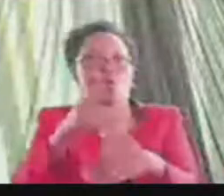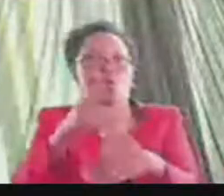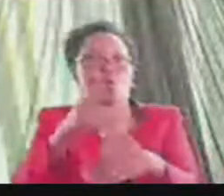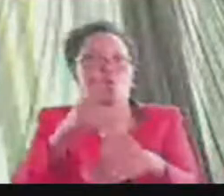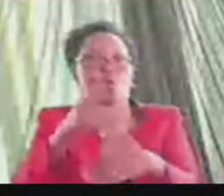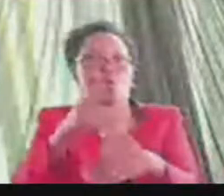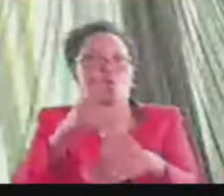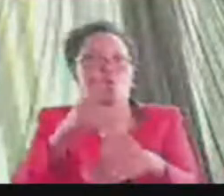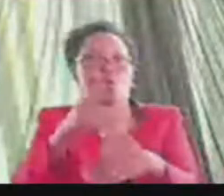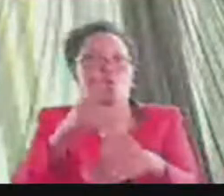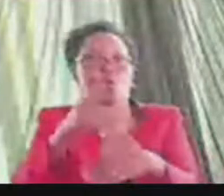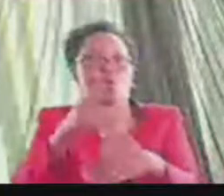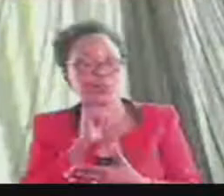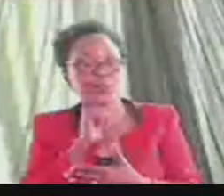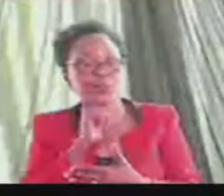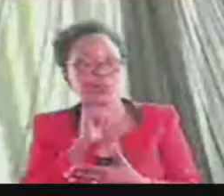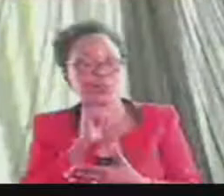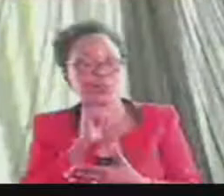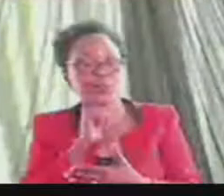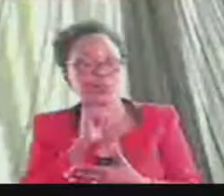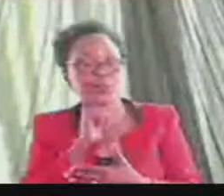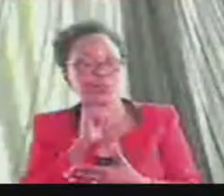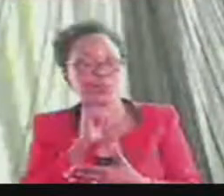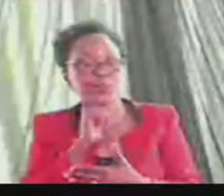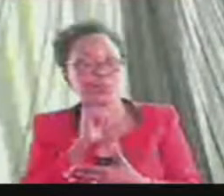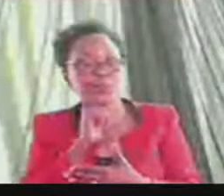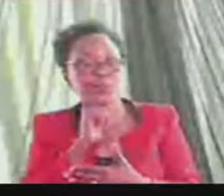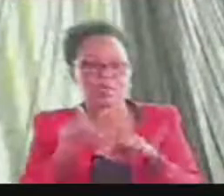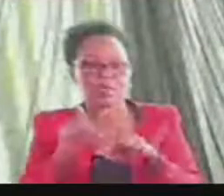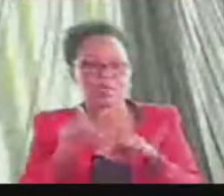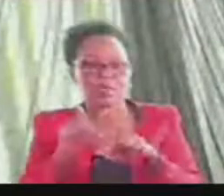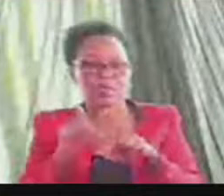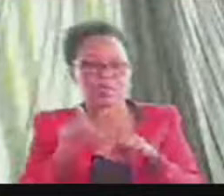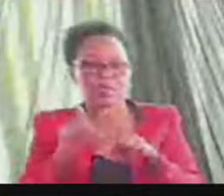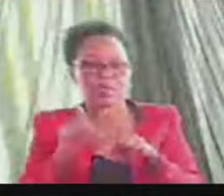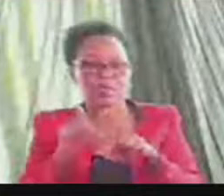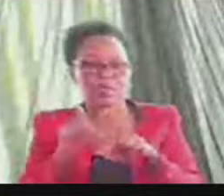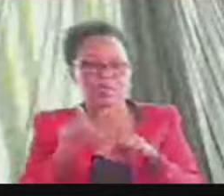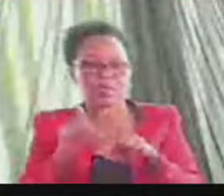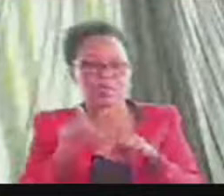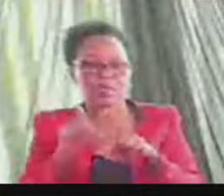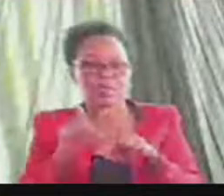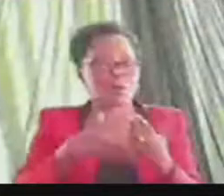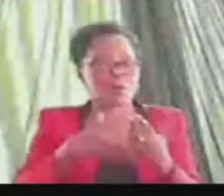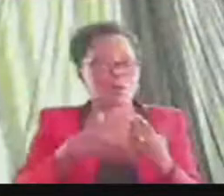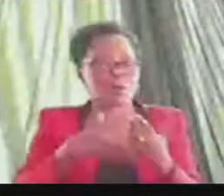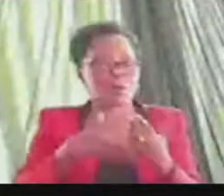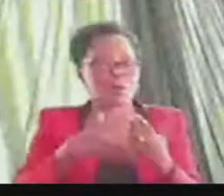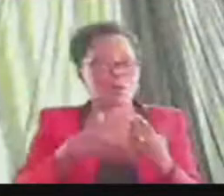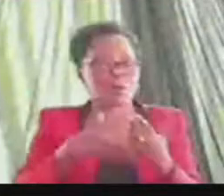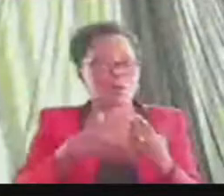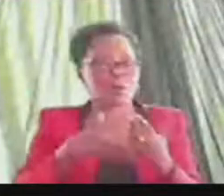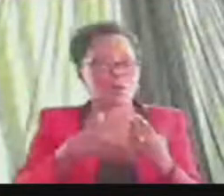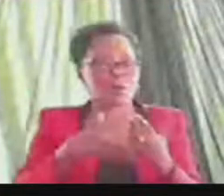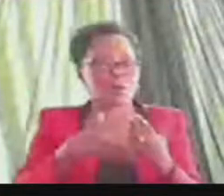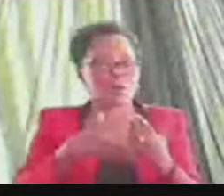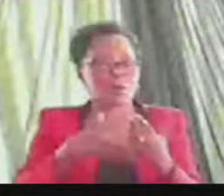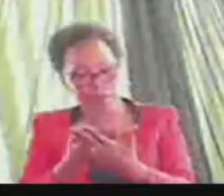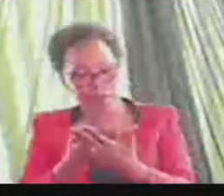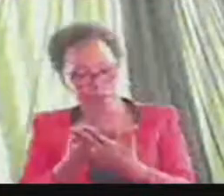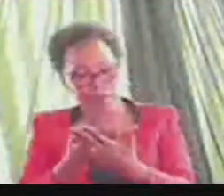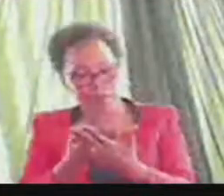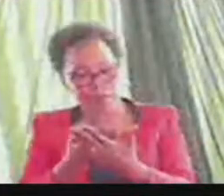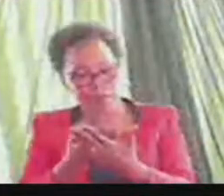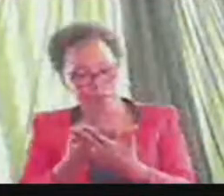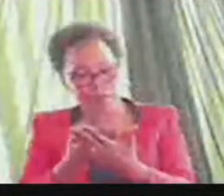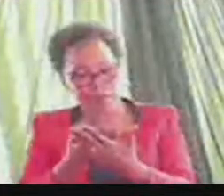High Court and courts of equal status embrace what the Court of Appeal has said? And why can't the Court of Appeal embrace what the Supreme Court